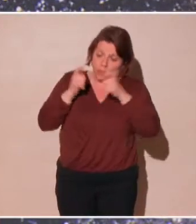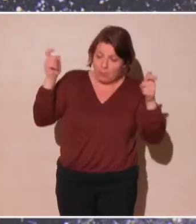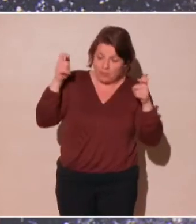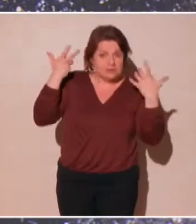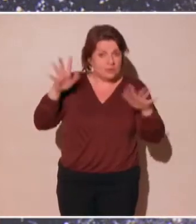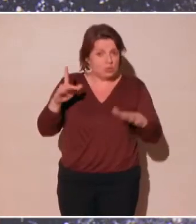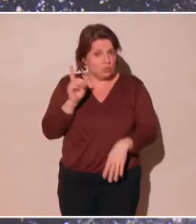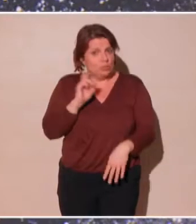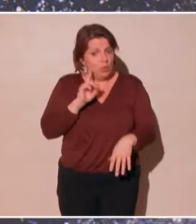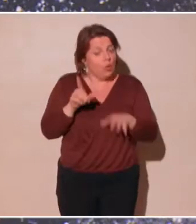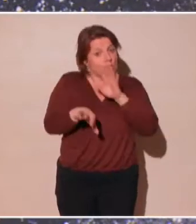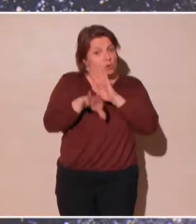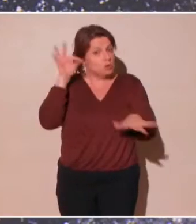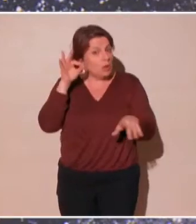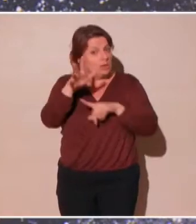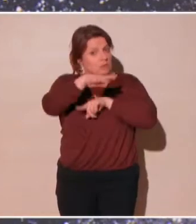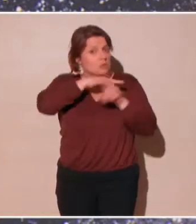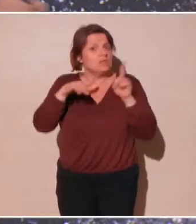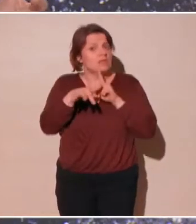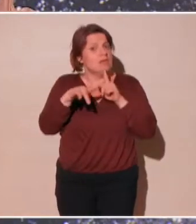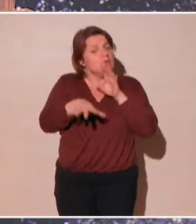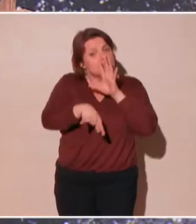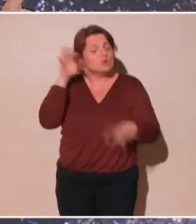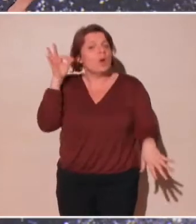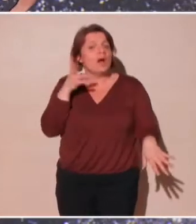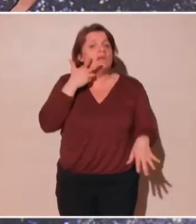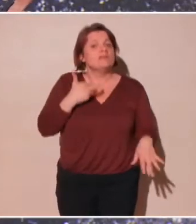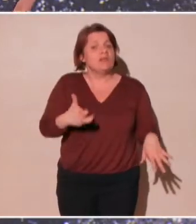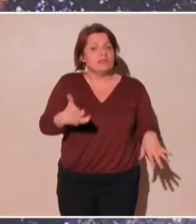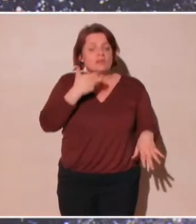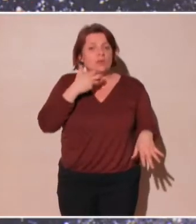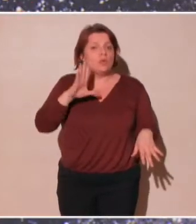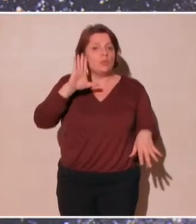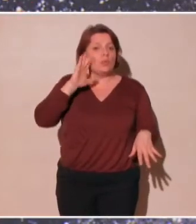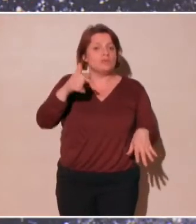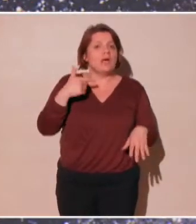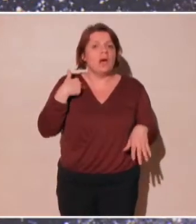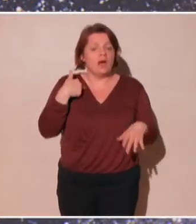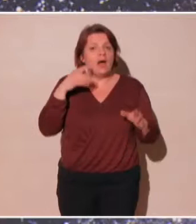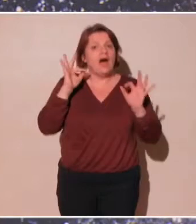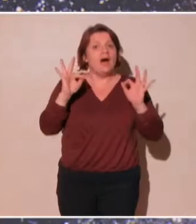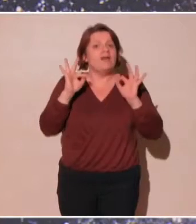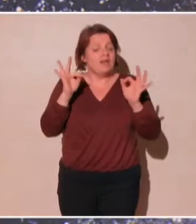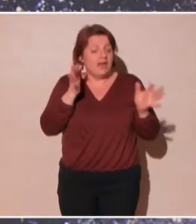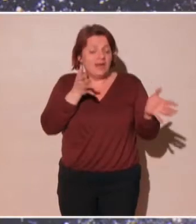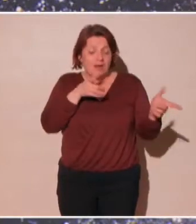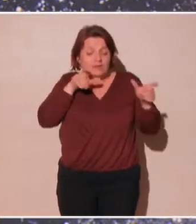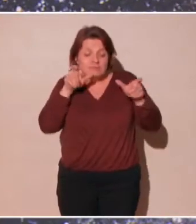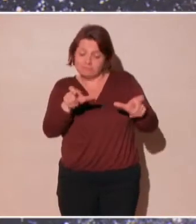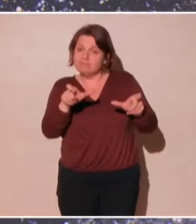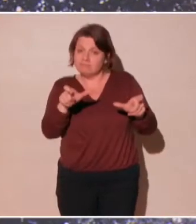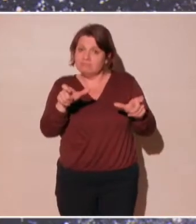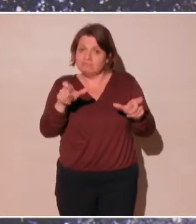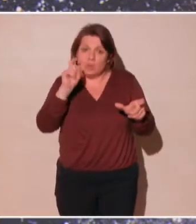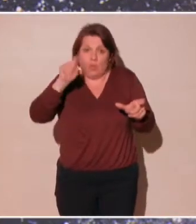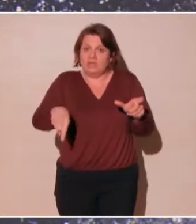sometimes a matter of not only business choices, it has to be a matter of society choices. This is why